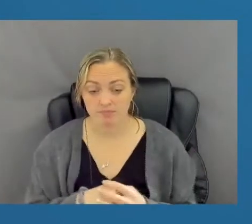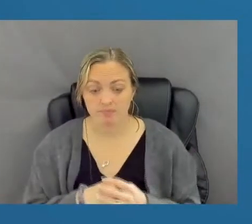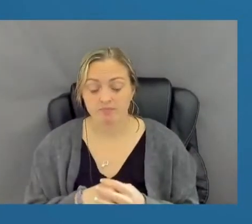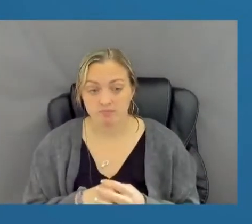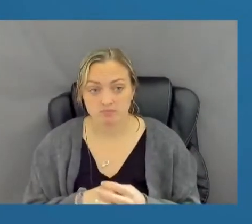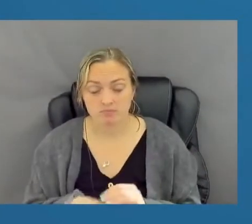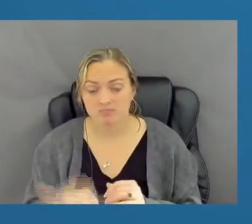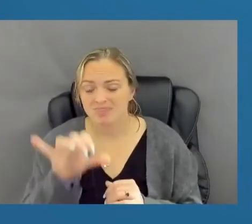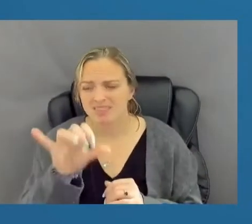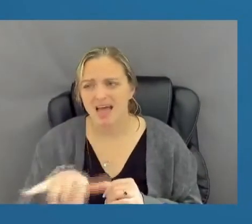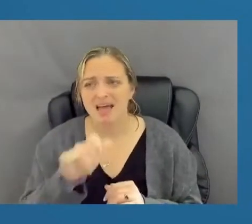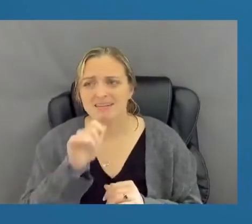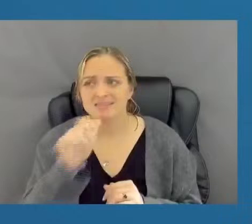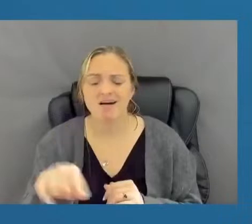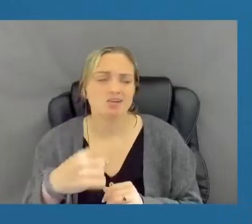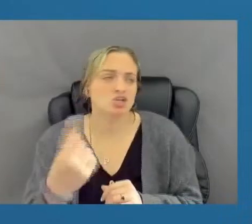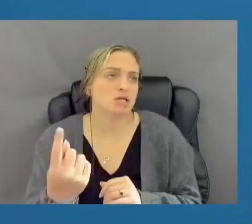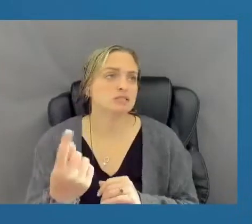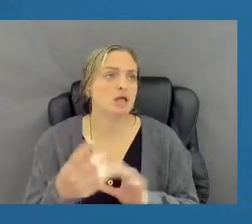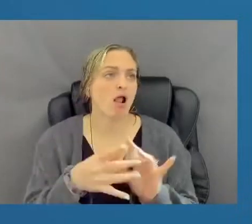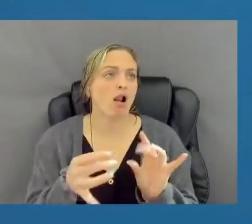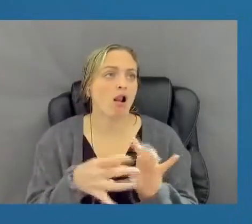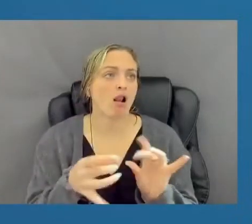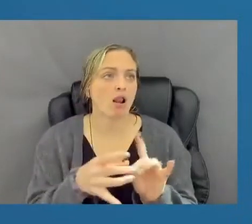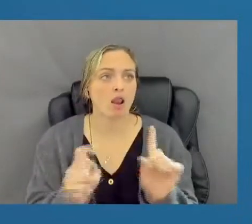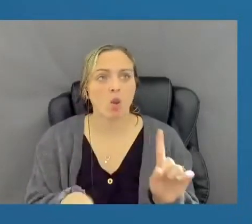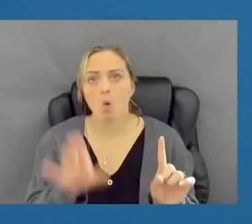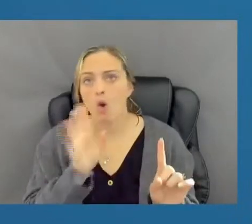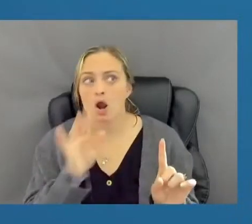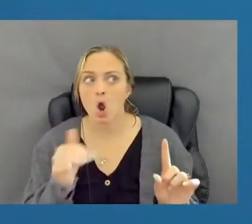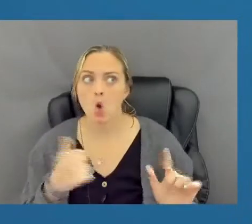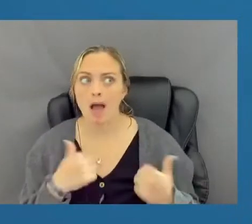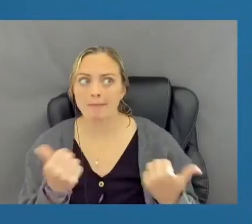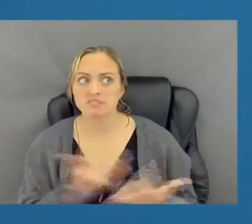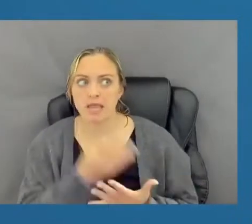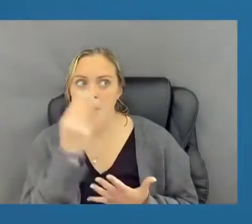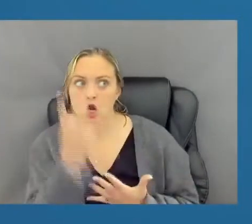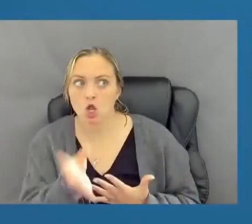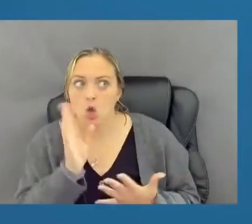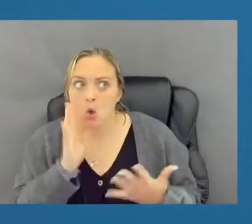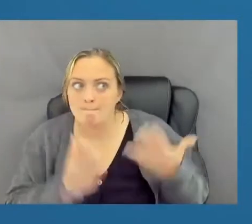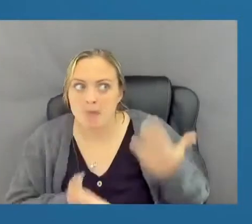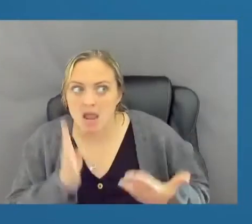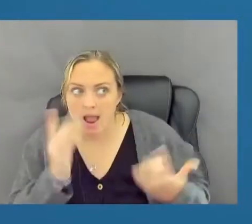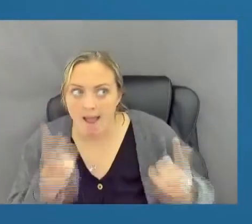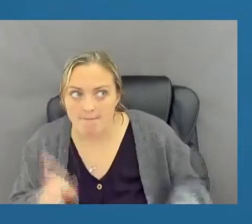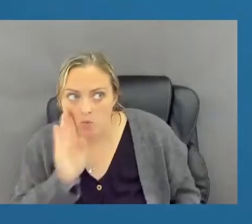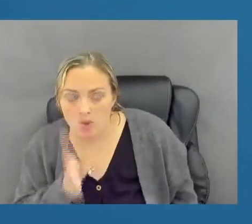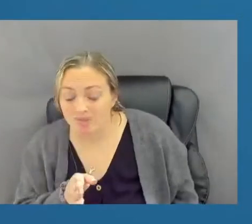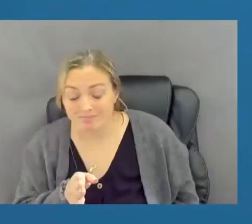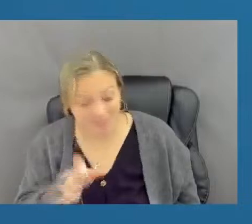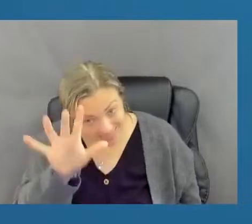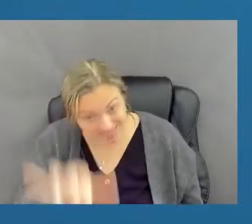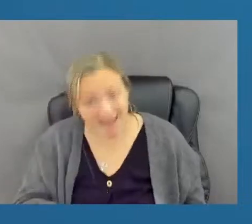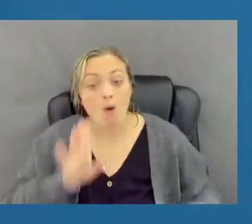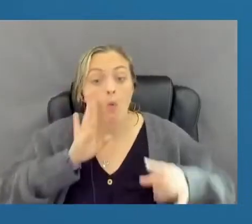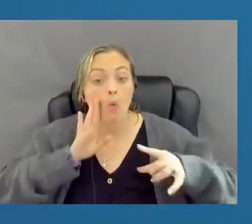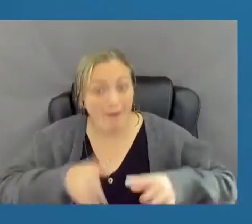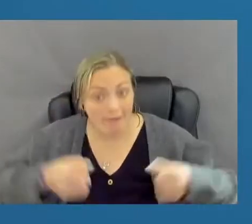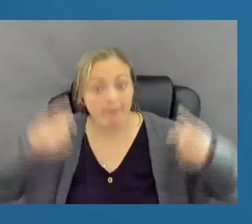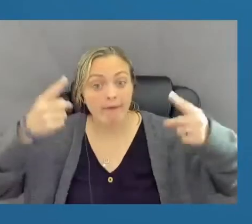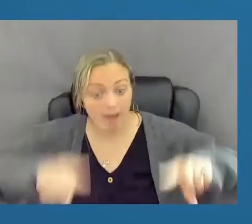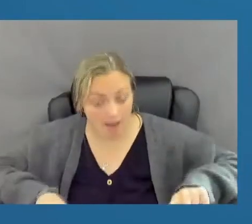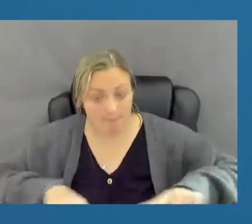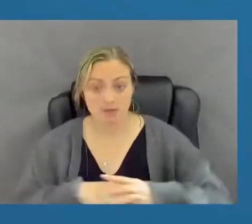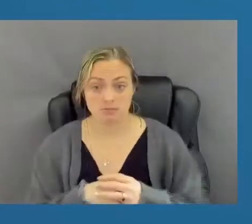not just pie in the sky or Chicken Little. It is going to happen. And it's a lifeline. You know, 1 out of 3